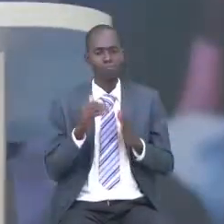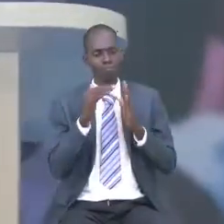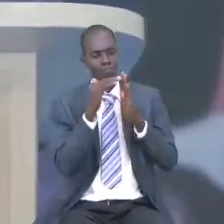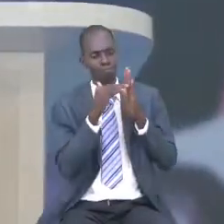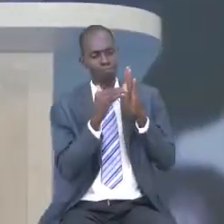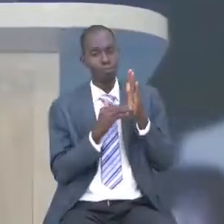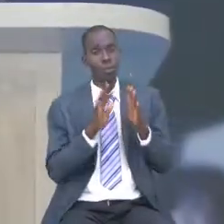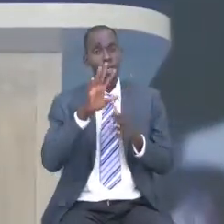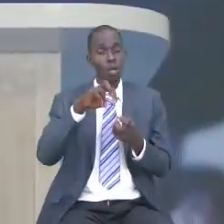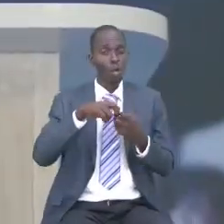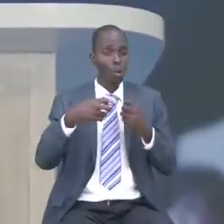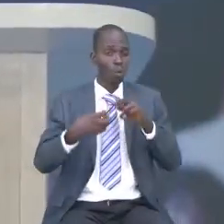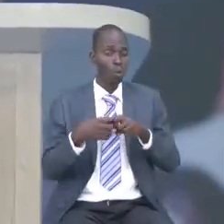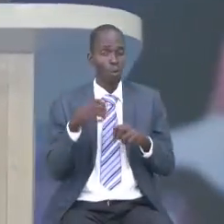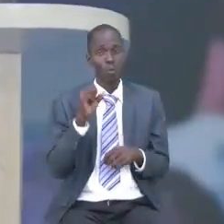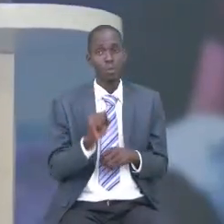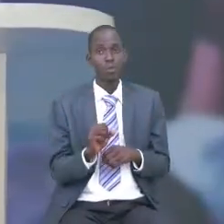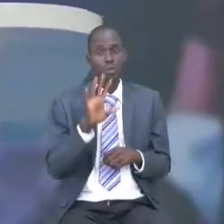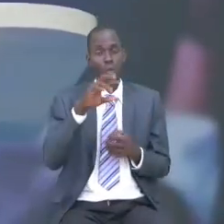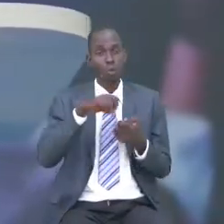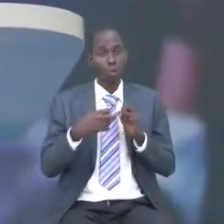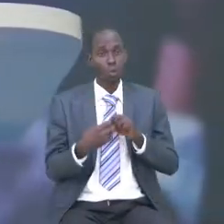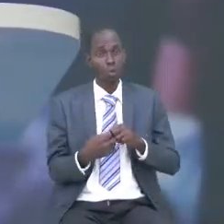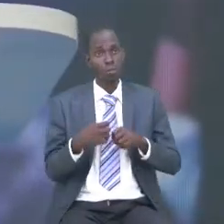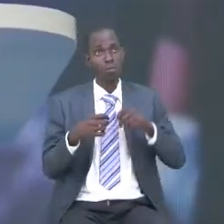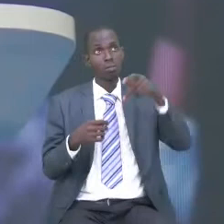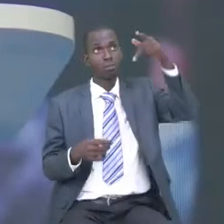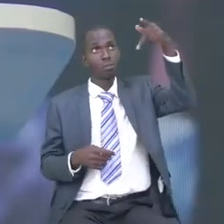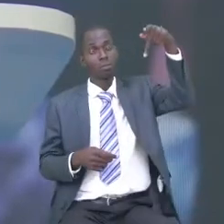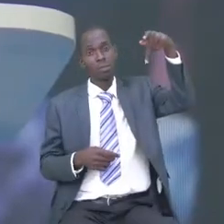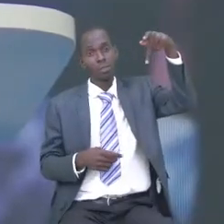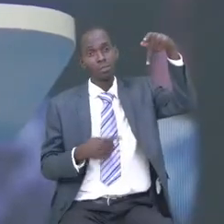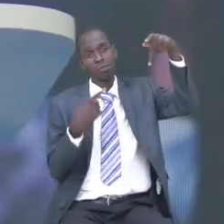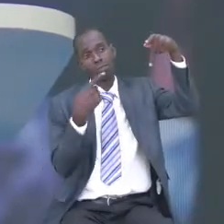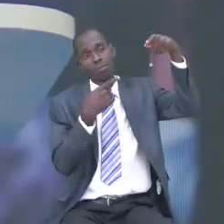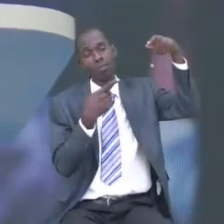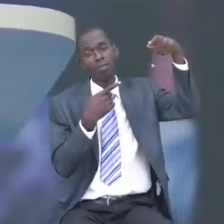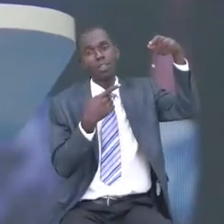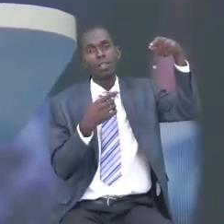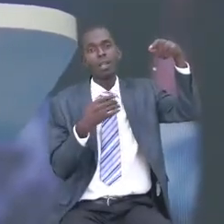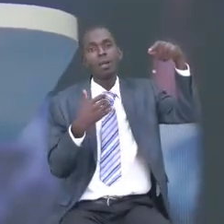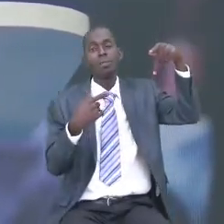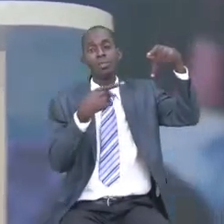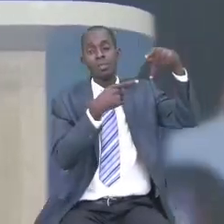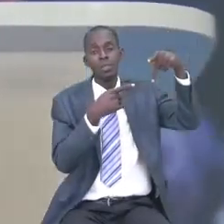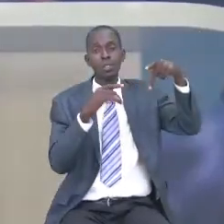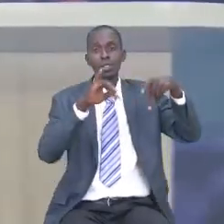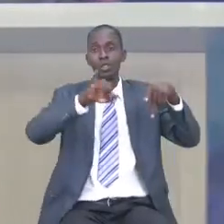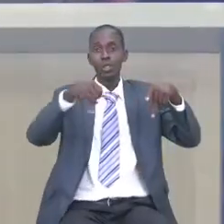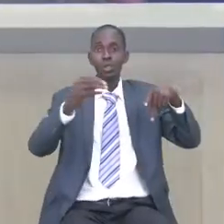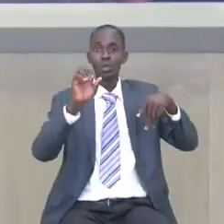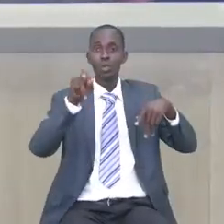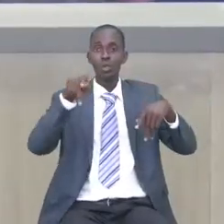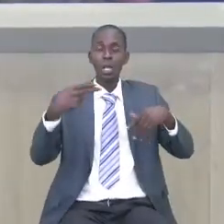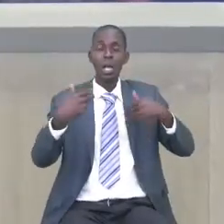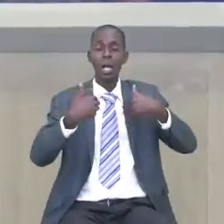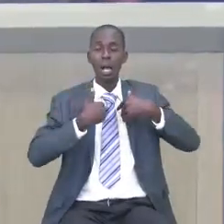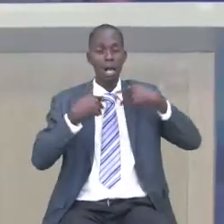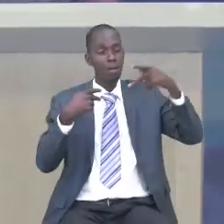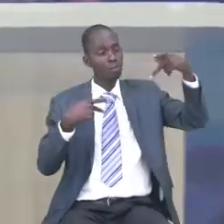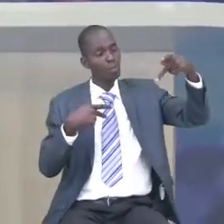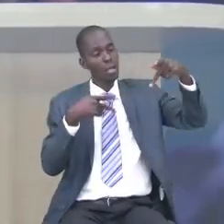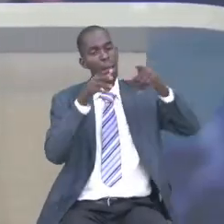The problems, P, he had pressure. The pressure that will weigh a